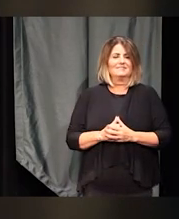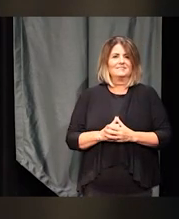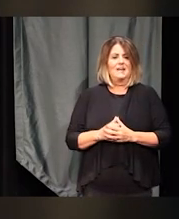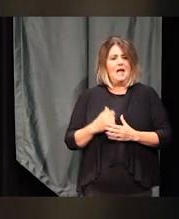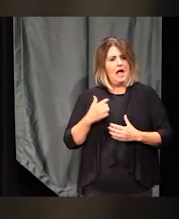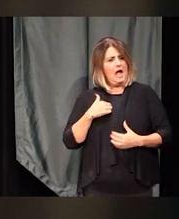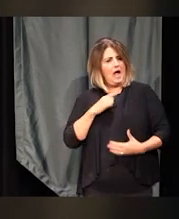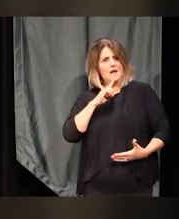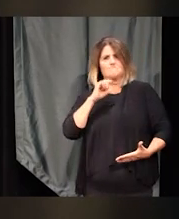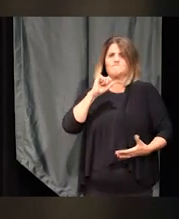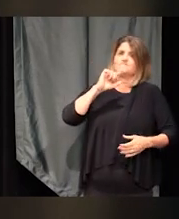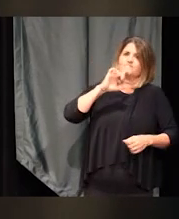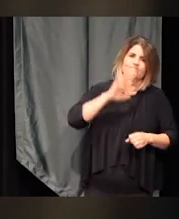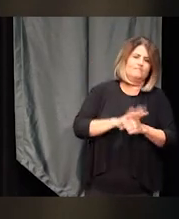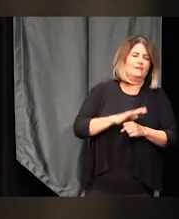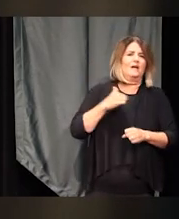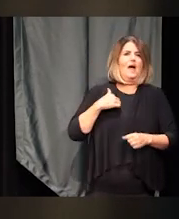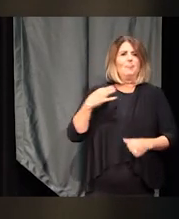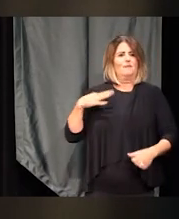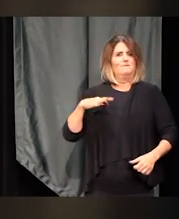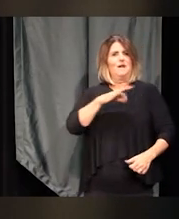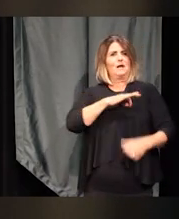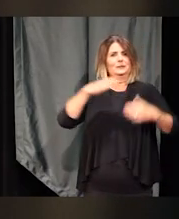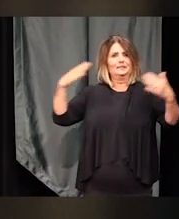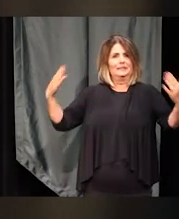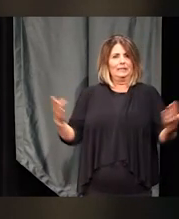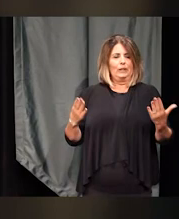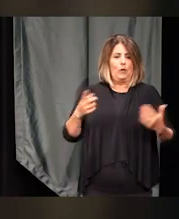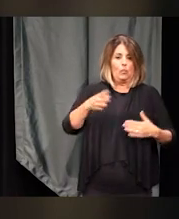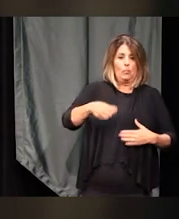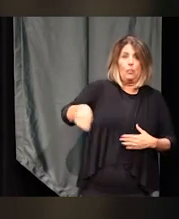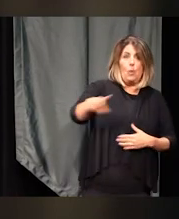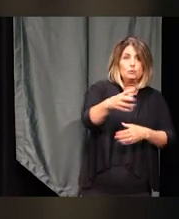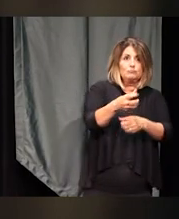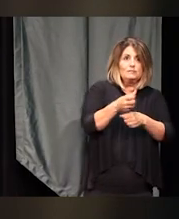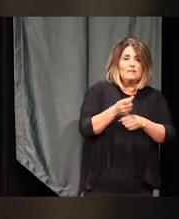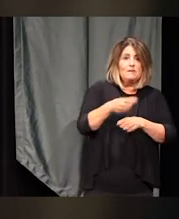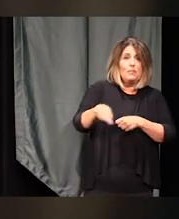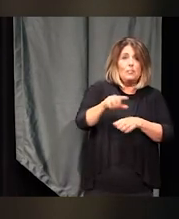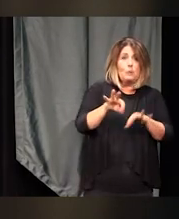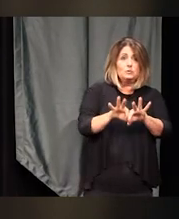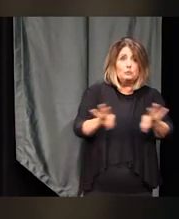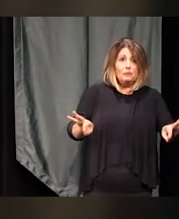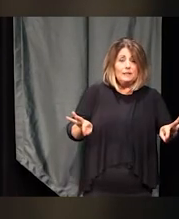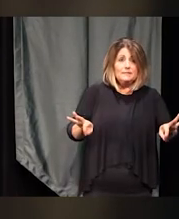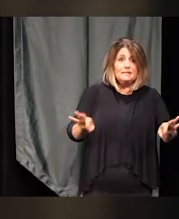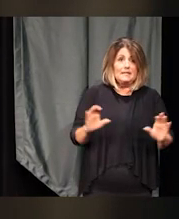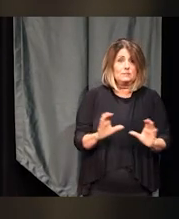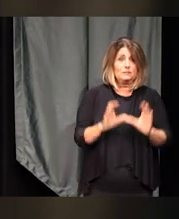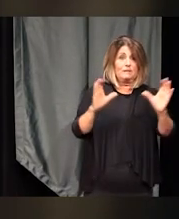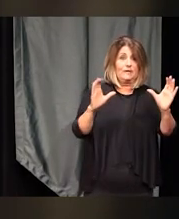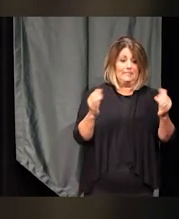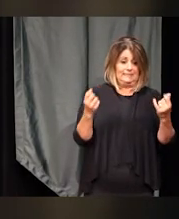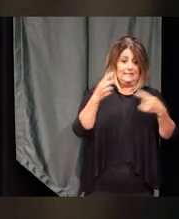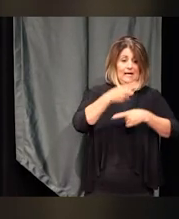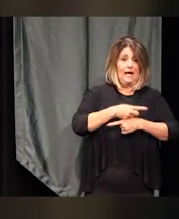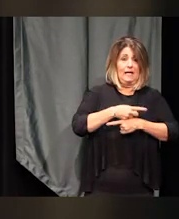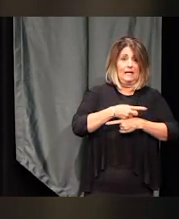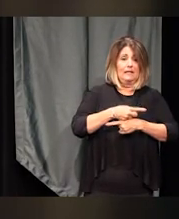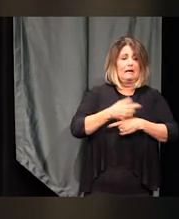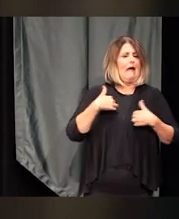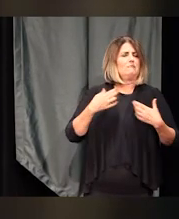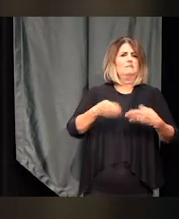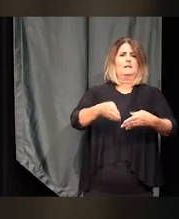certificates. I certify on behalf of the faculty that those receiving their degrees and